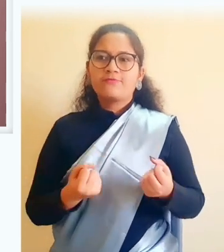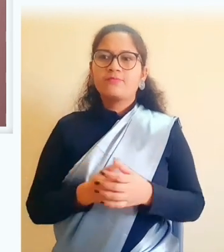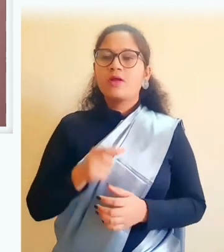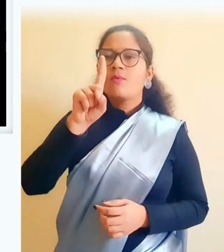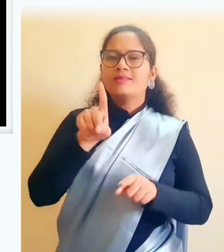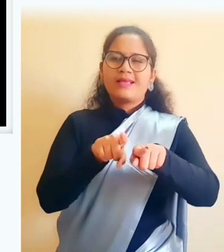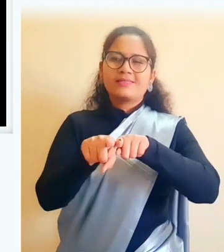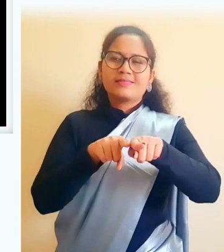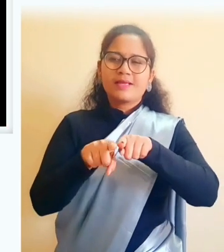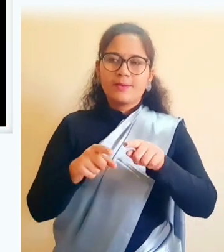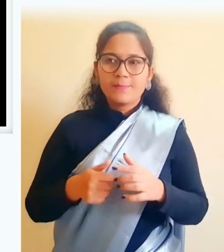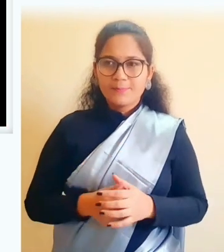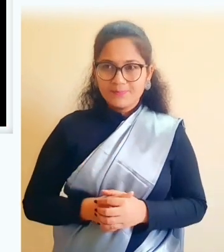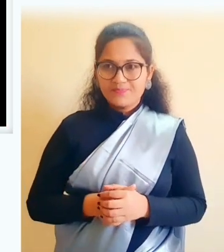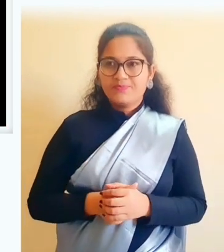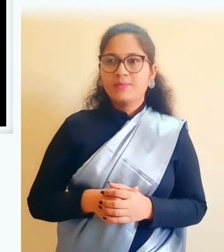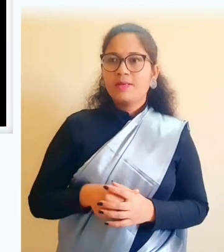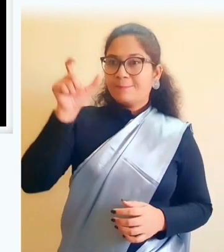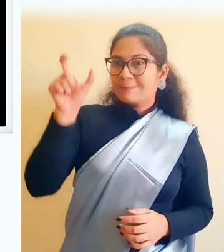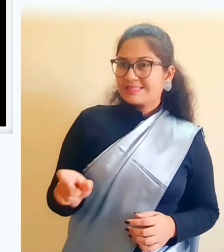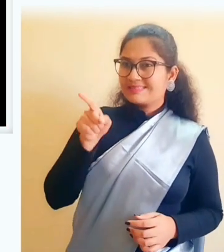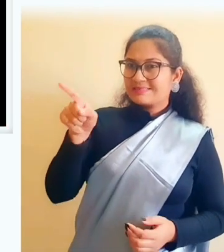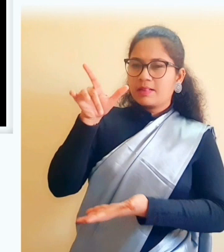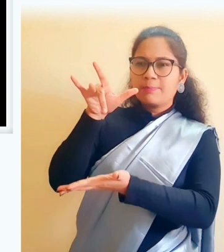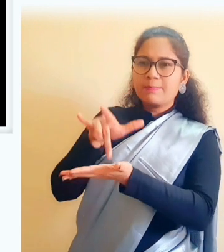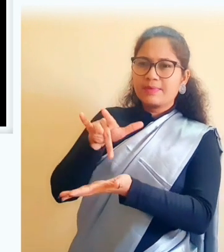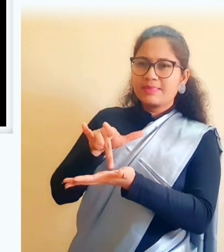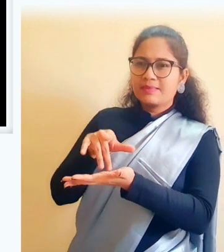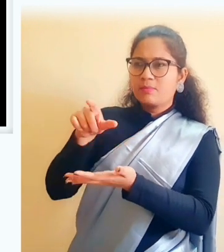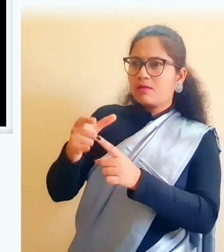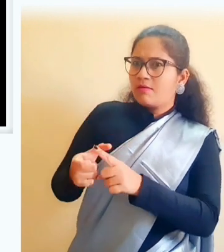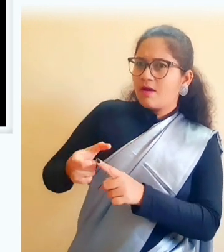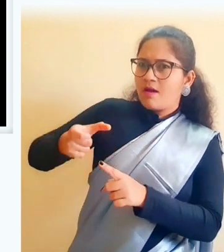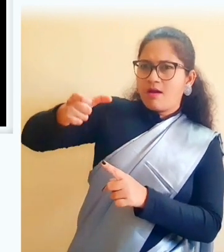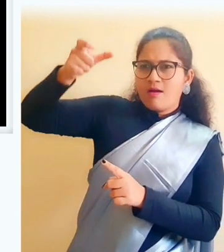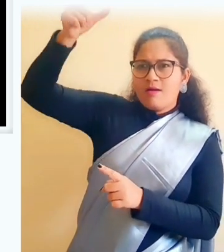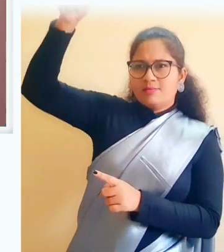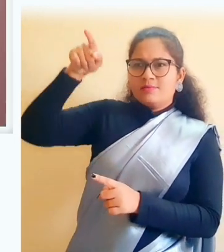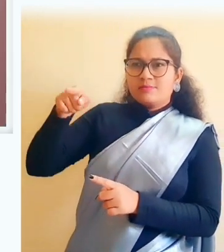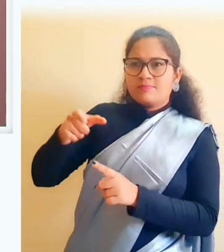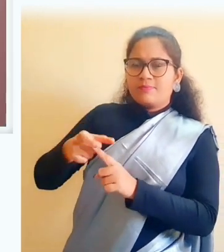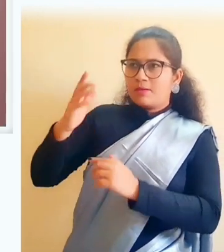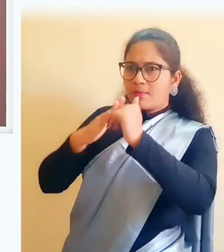well. One example of this is an engraving of the porcelain pagoda of Nanjing.